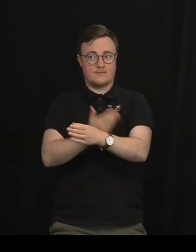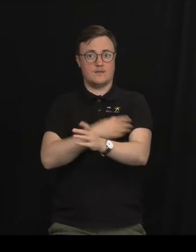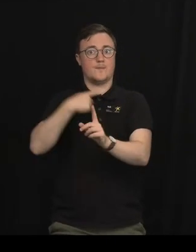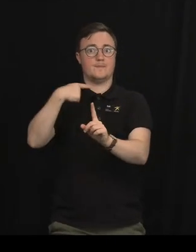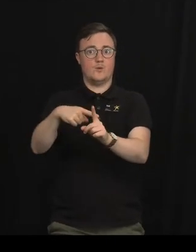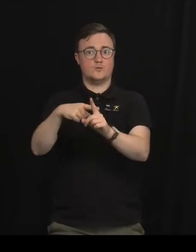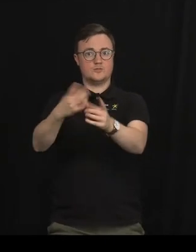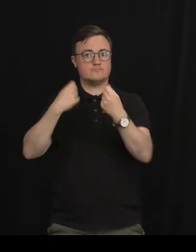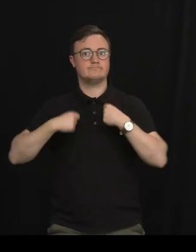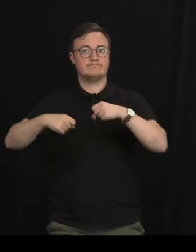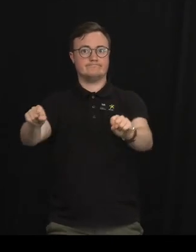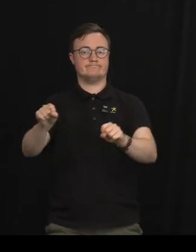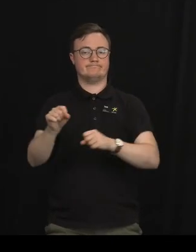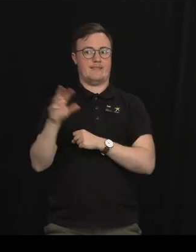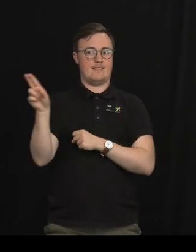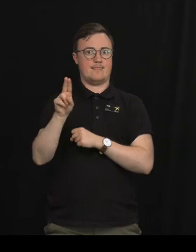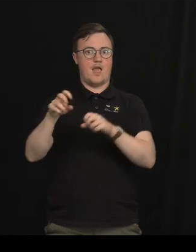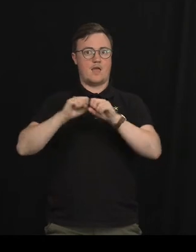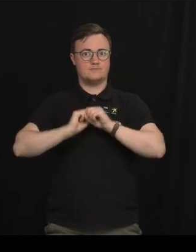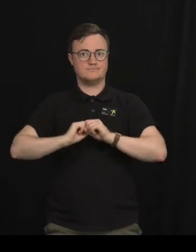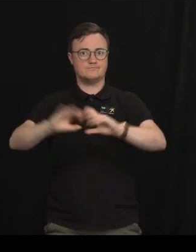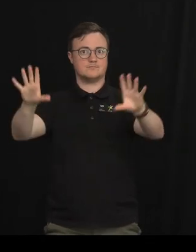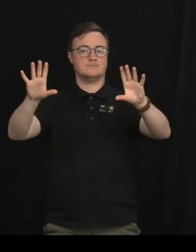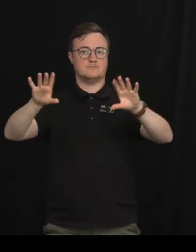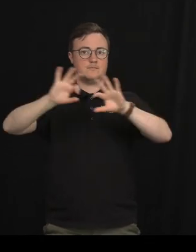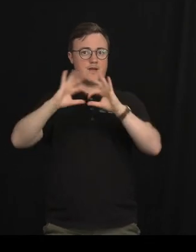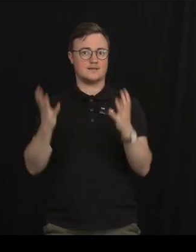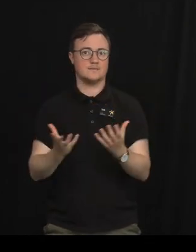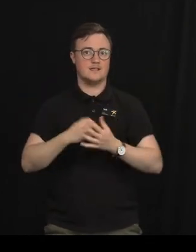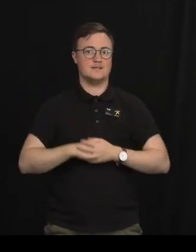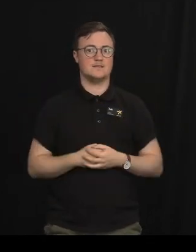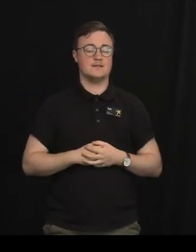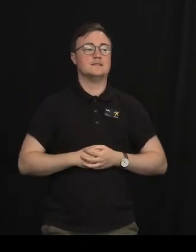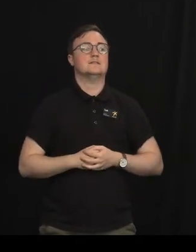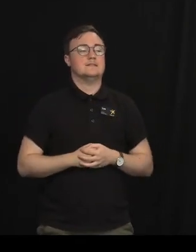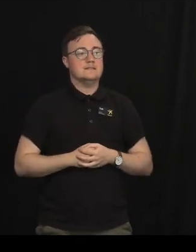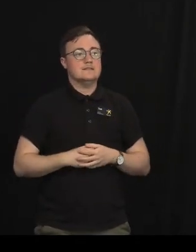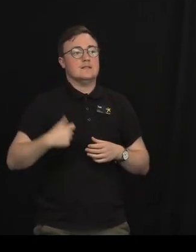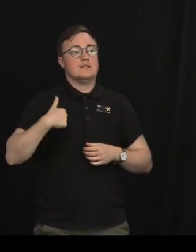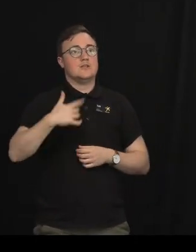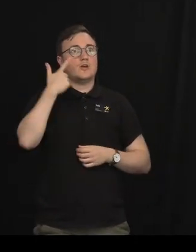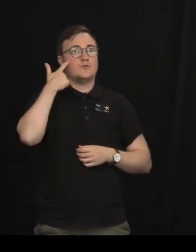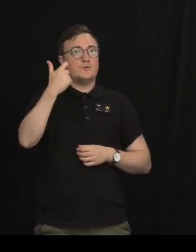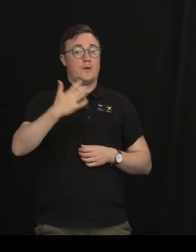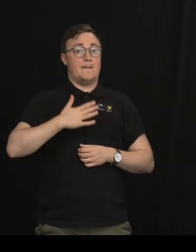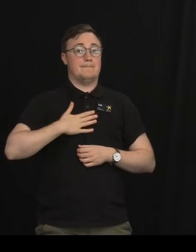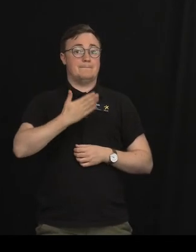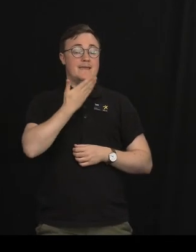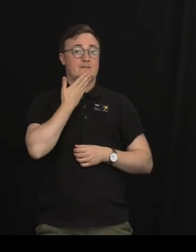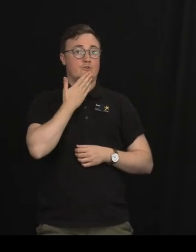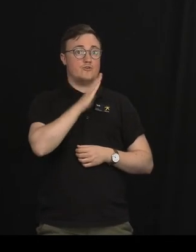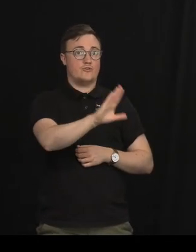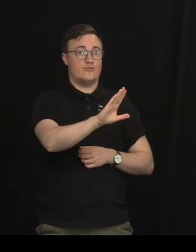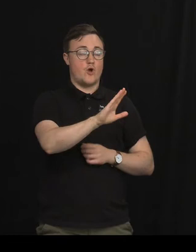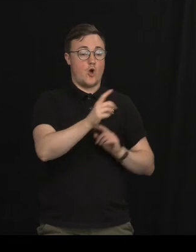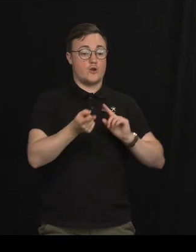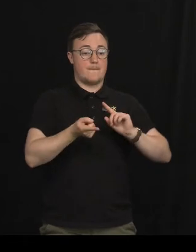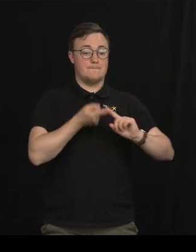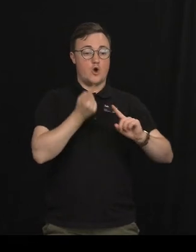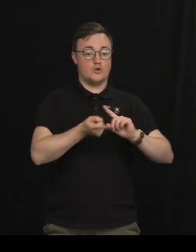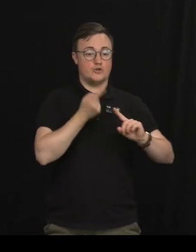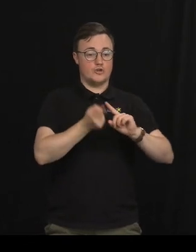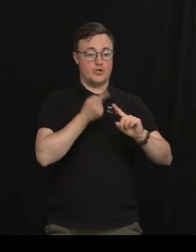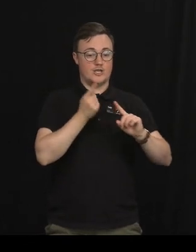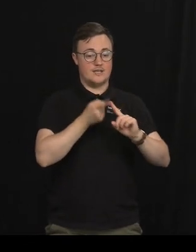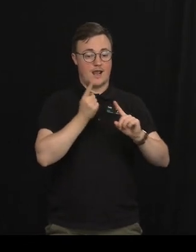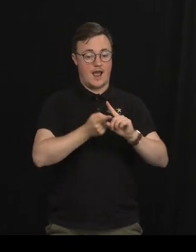Thanks for that. Then I think my answer in a way starts where the previous ones ended, and what